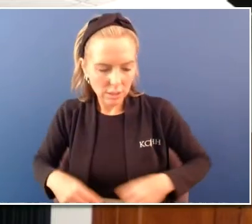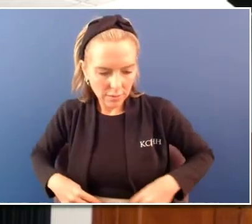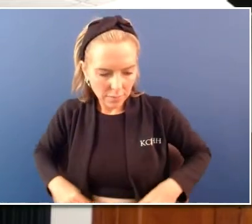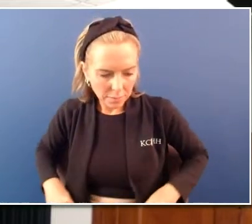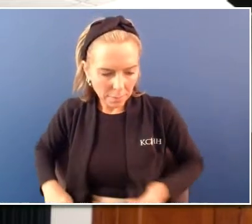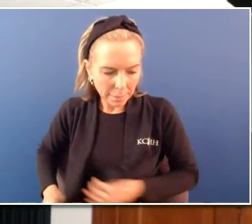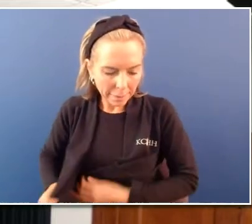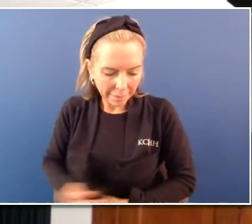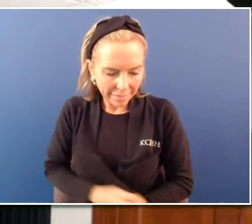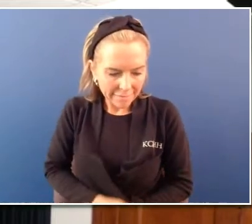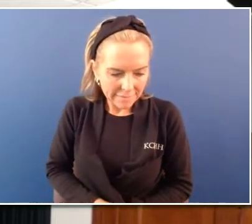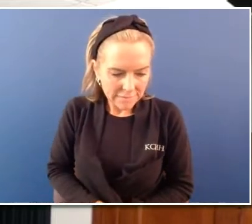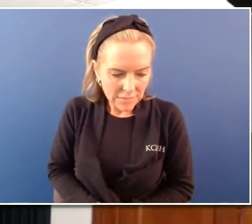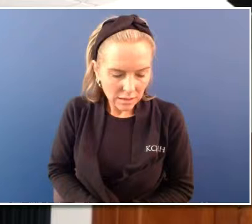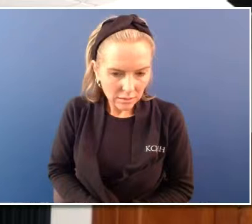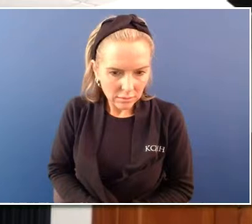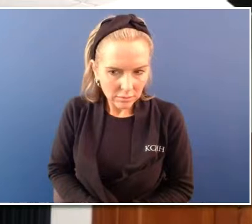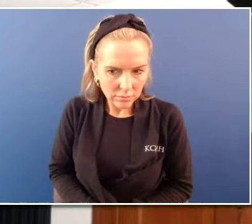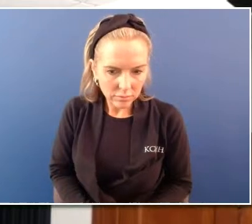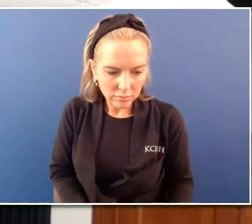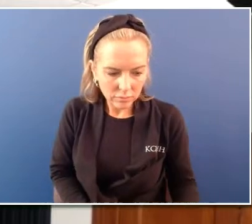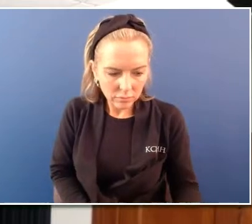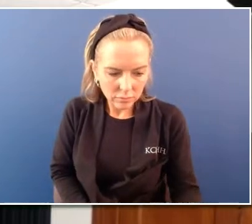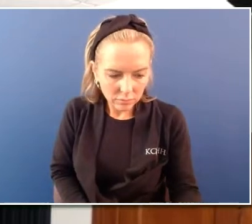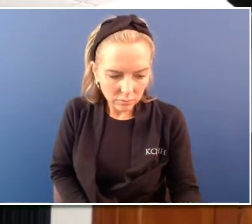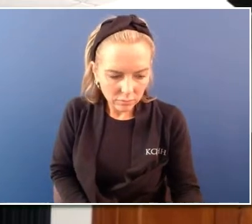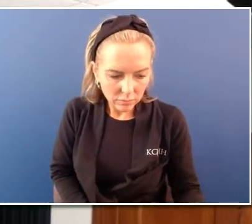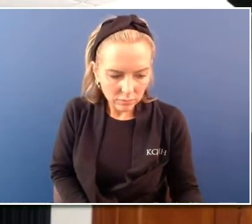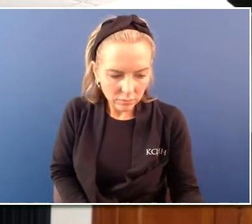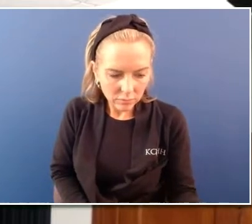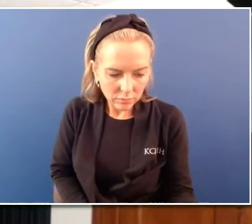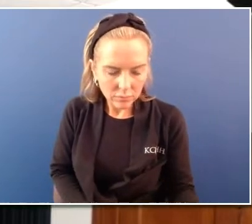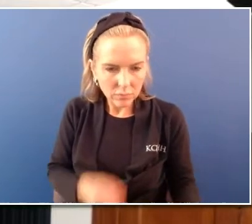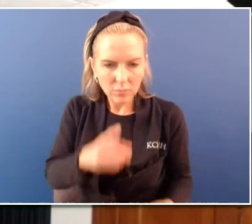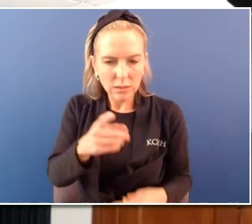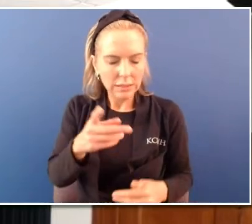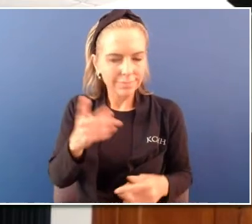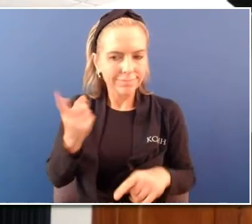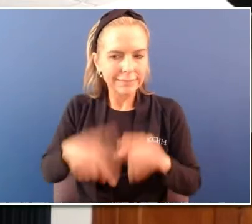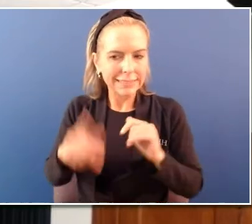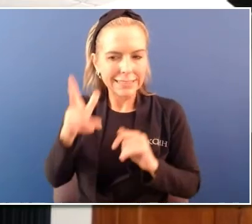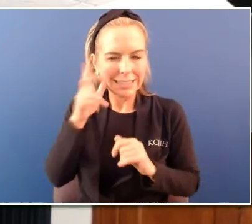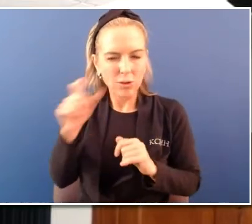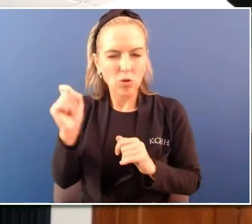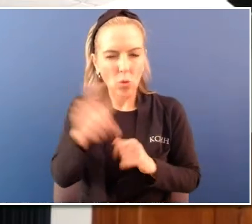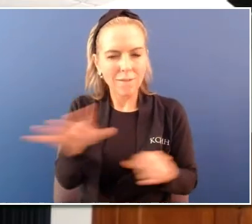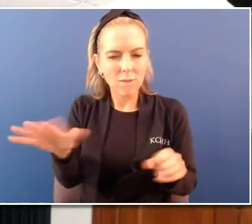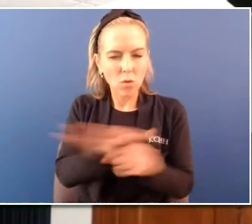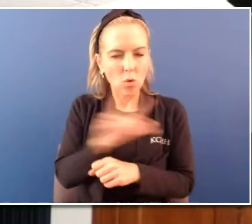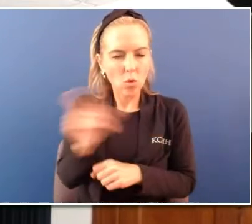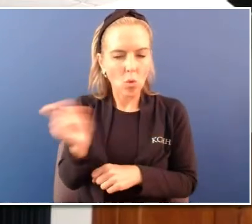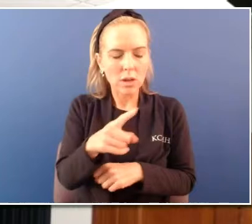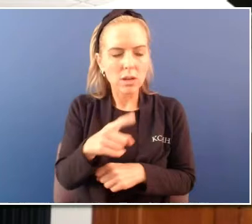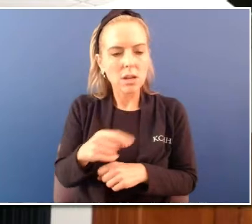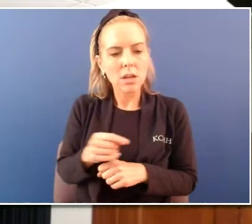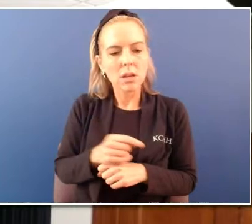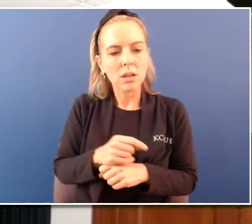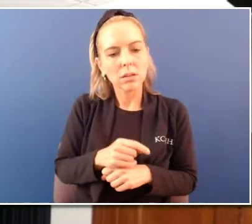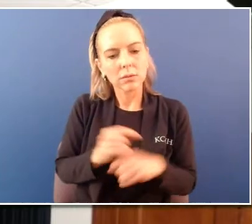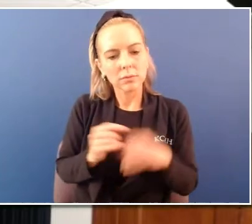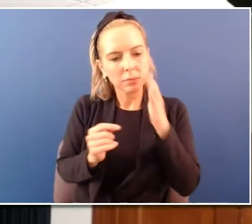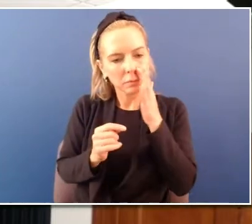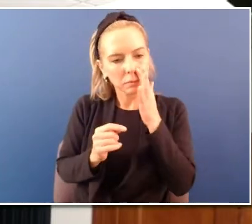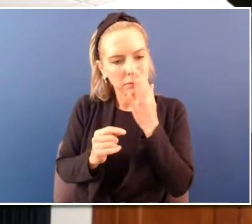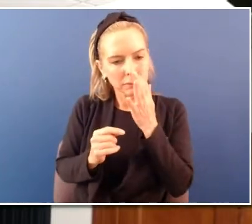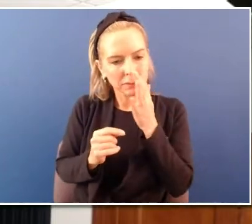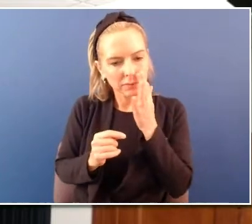Kentucky. Are you planning on getting more involved in this? And what do you think are the chances